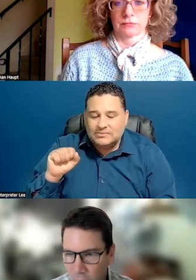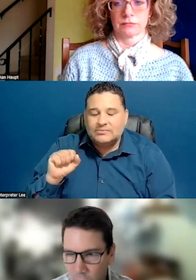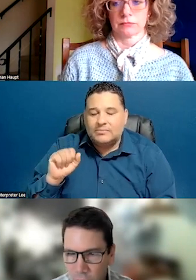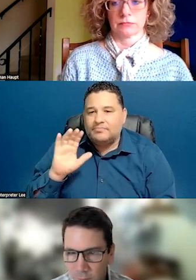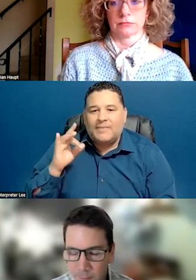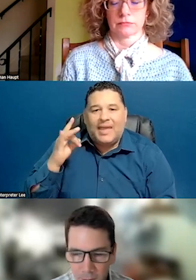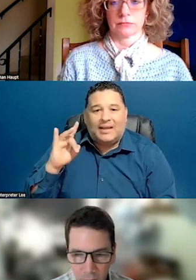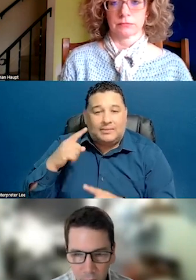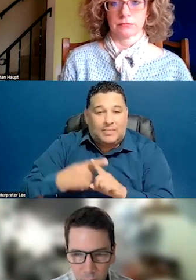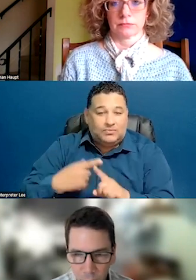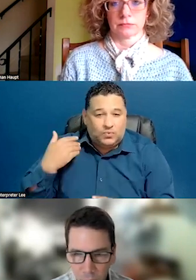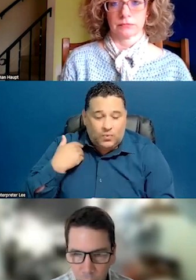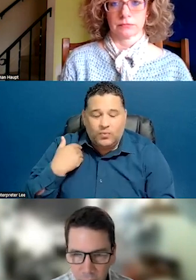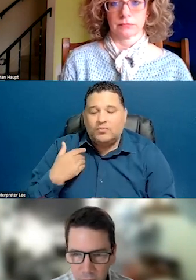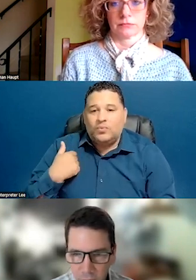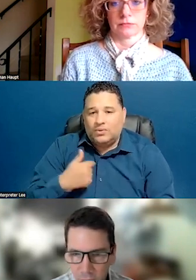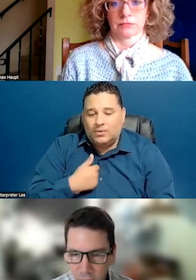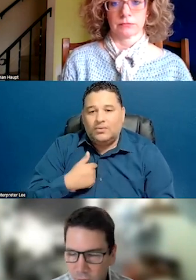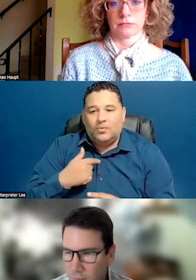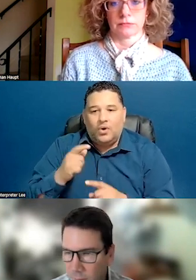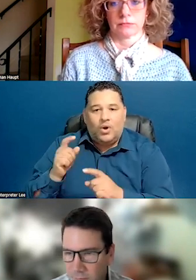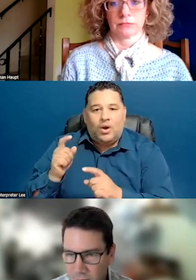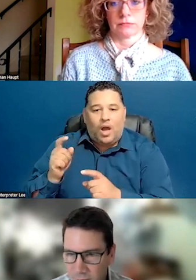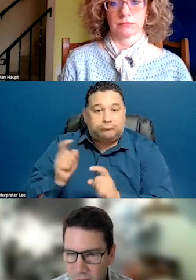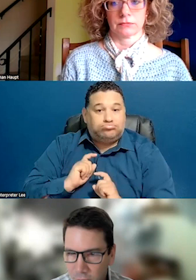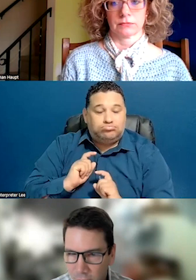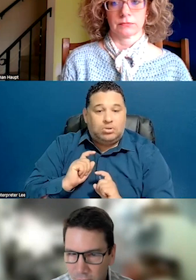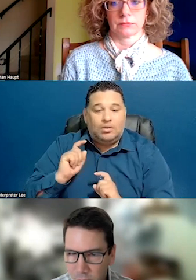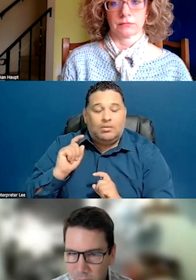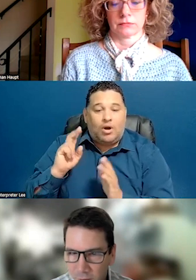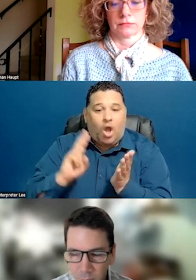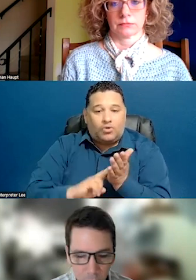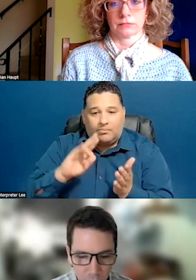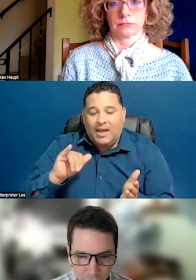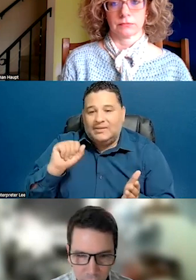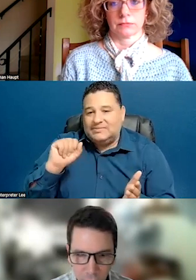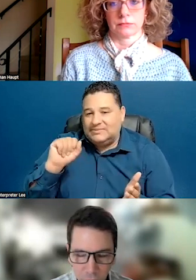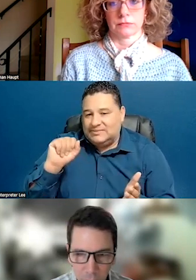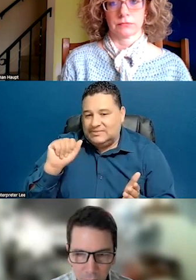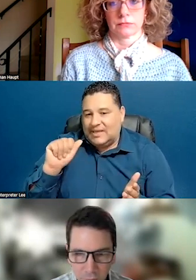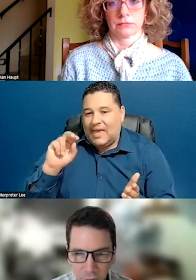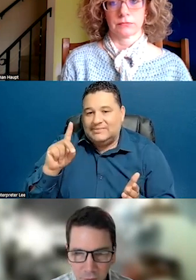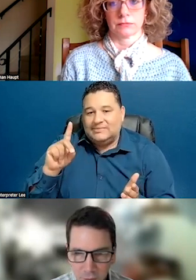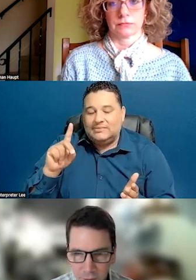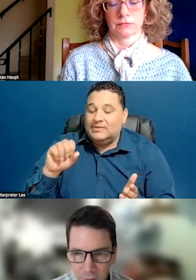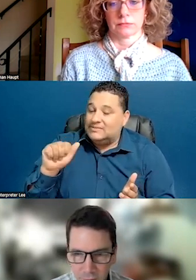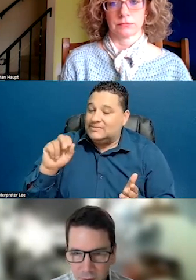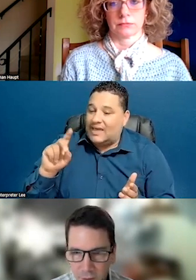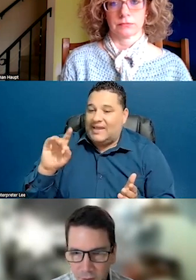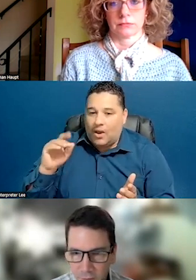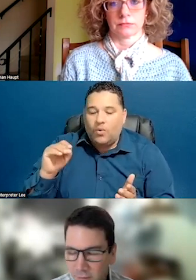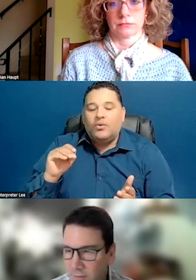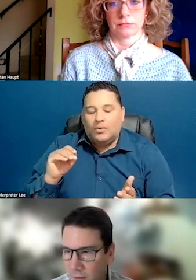months ago, we were awarded a contract by San Diego County to provide mobile crisis response